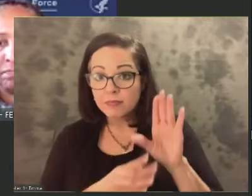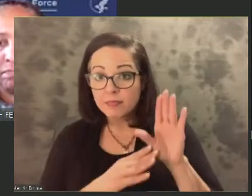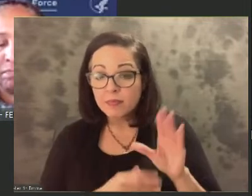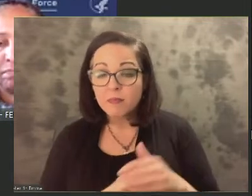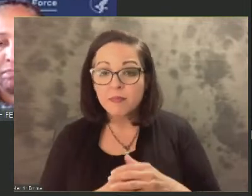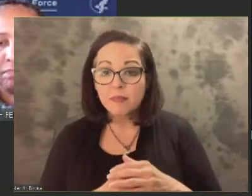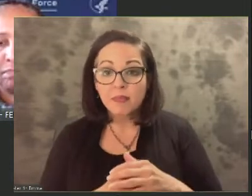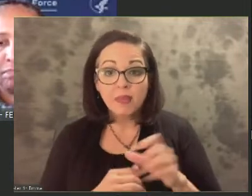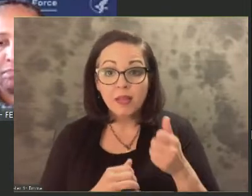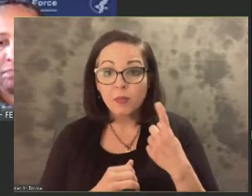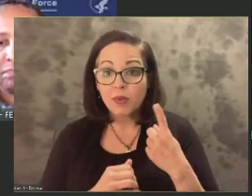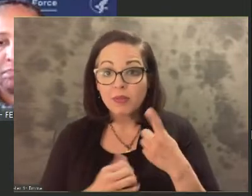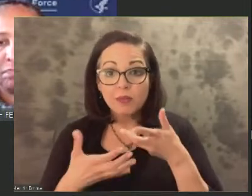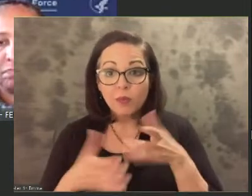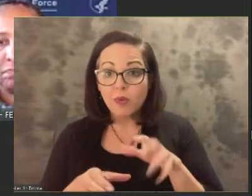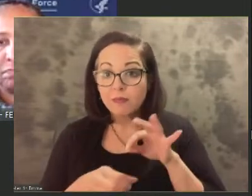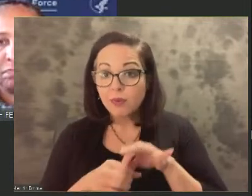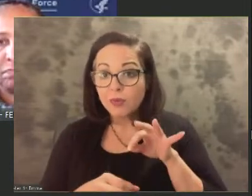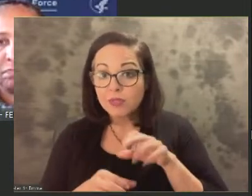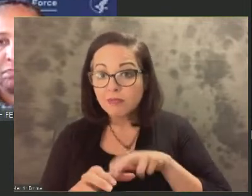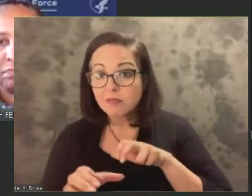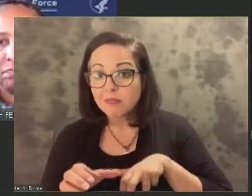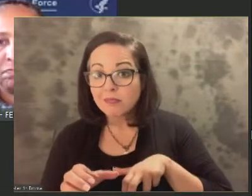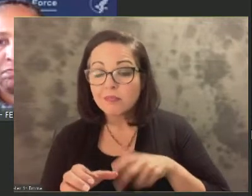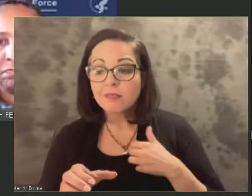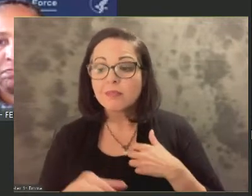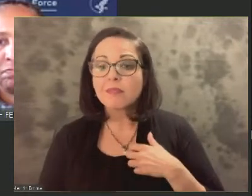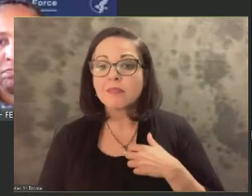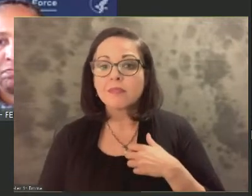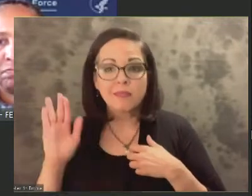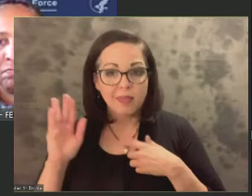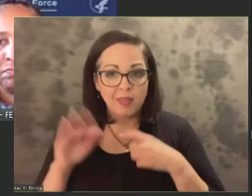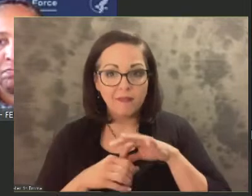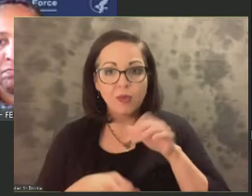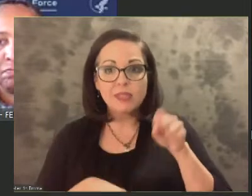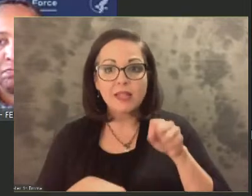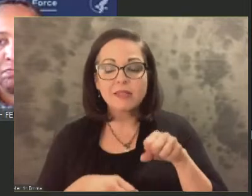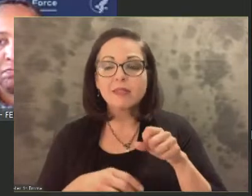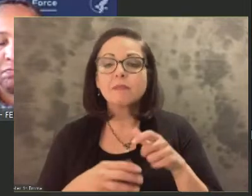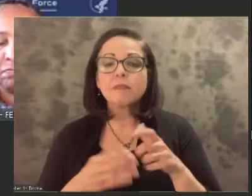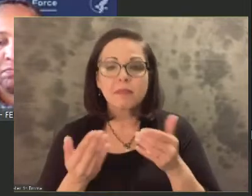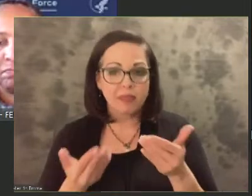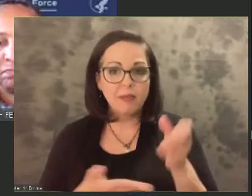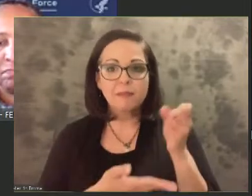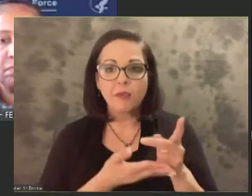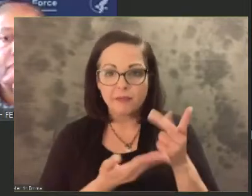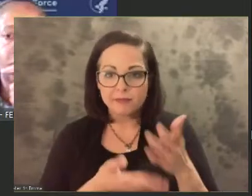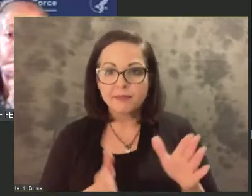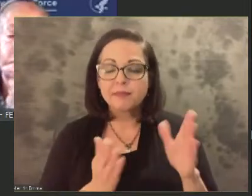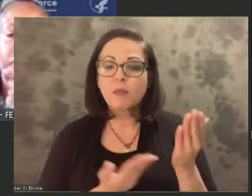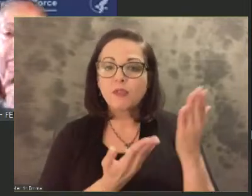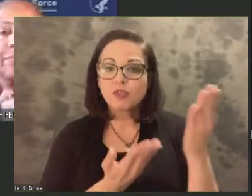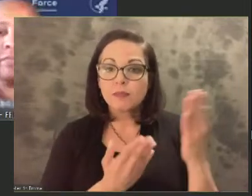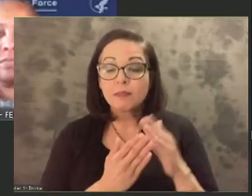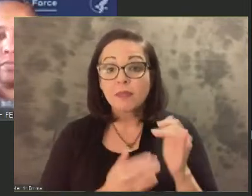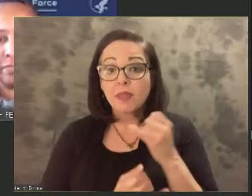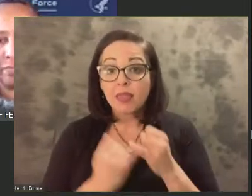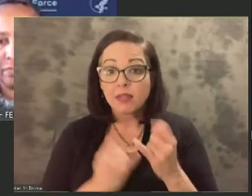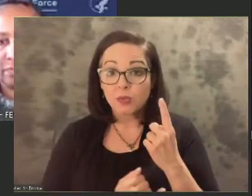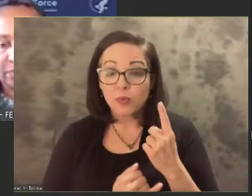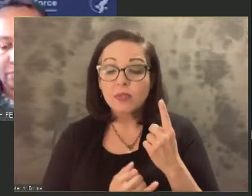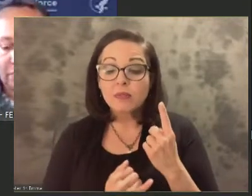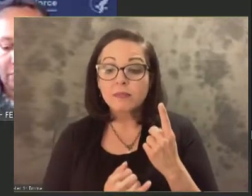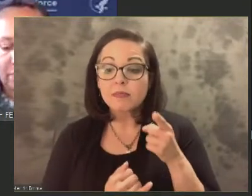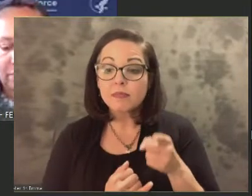Any abstentions? I vote yes. Thank you so much. The motion carries. We will finally take up